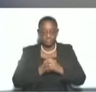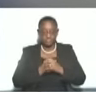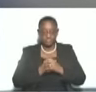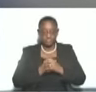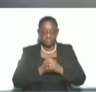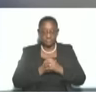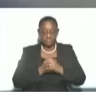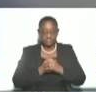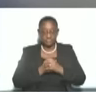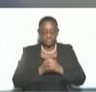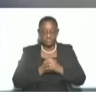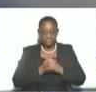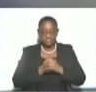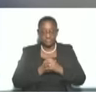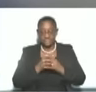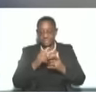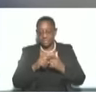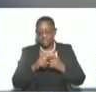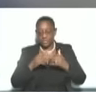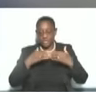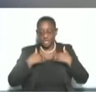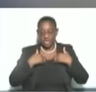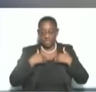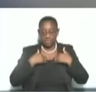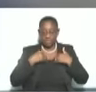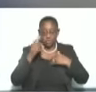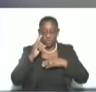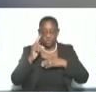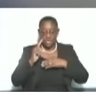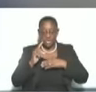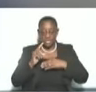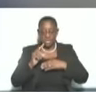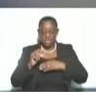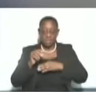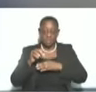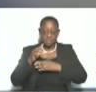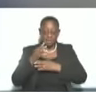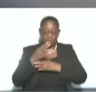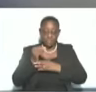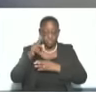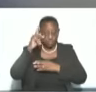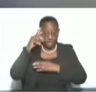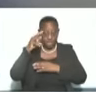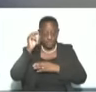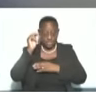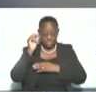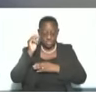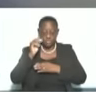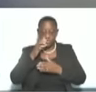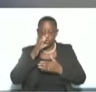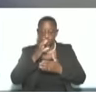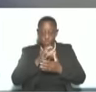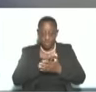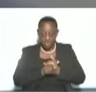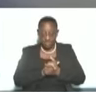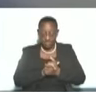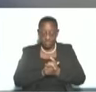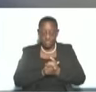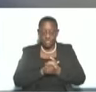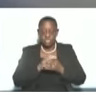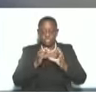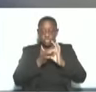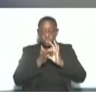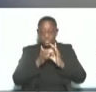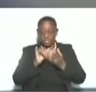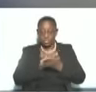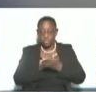The minister recently joined other spouses around the world as part of the United Nations International Day of Peace observances in New York